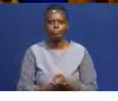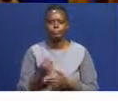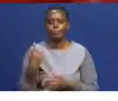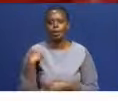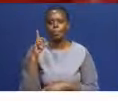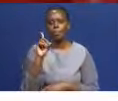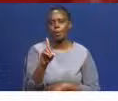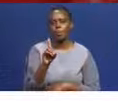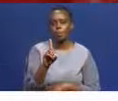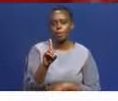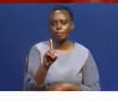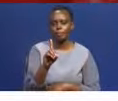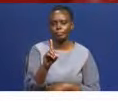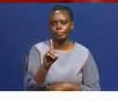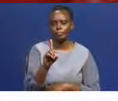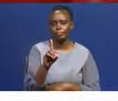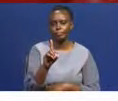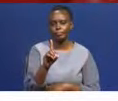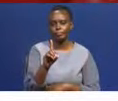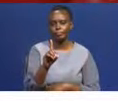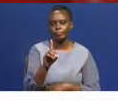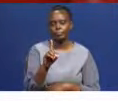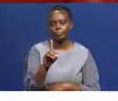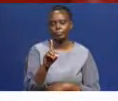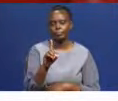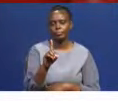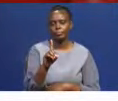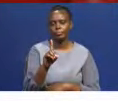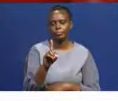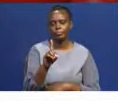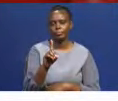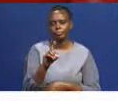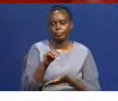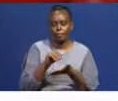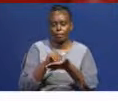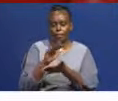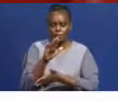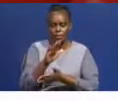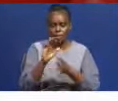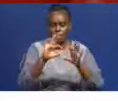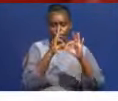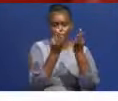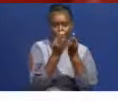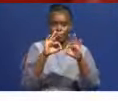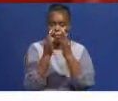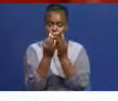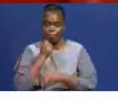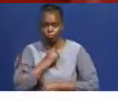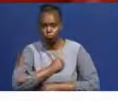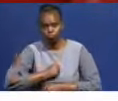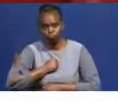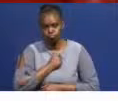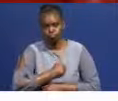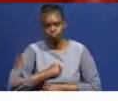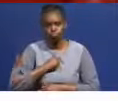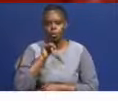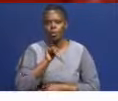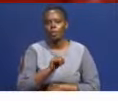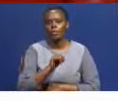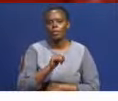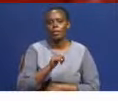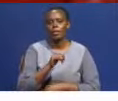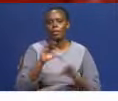First, Mr. Speaker, let me just first start by conveying my condolences to the families that